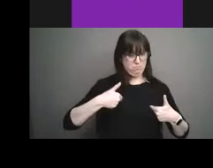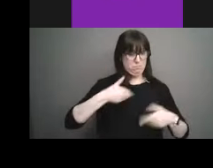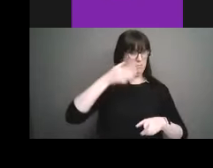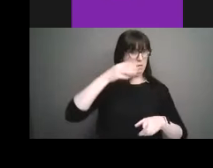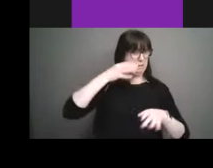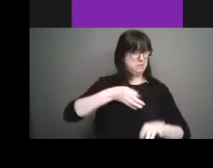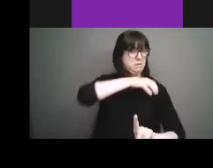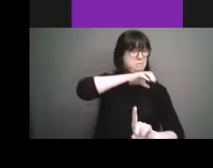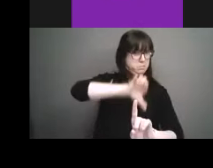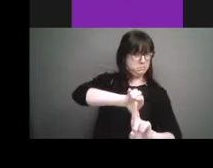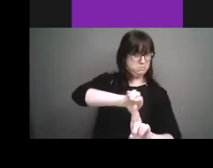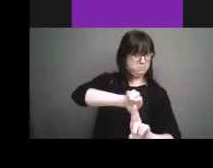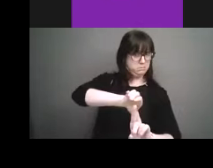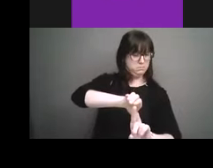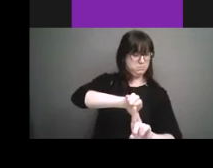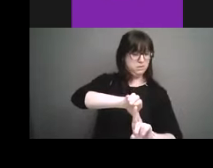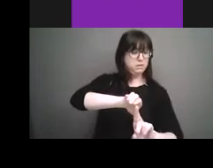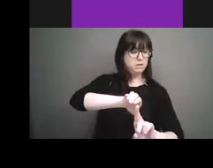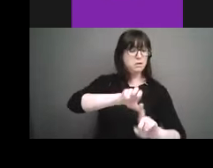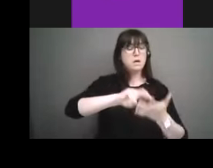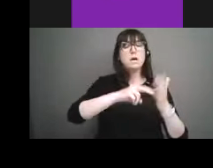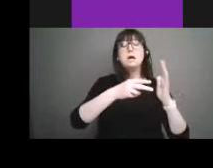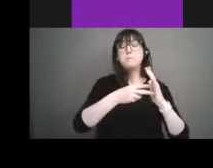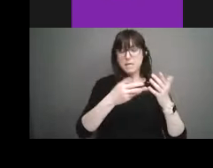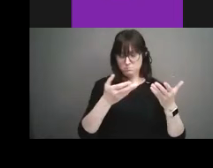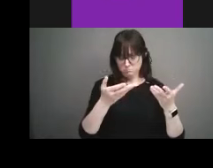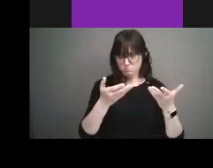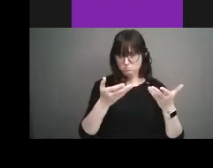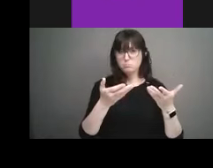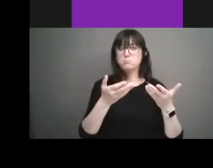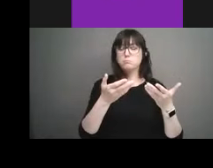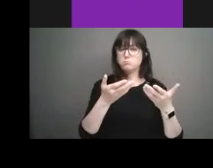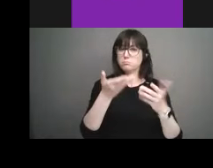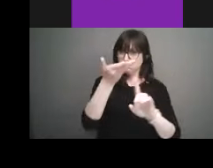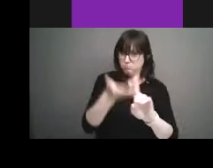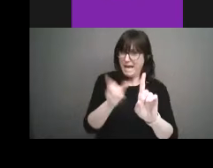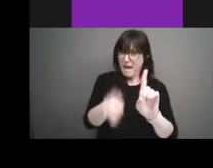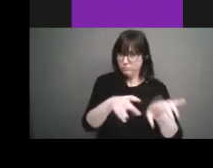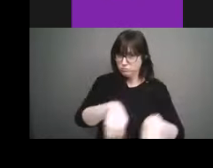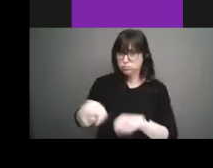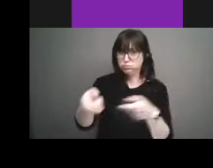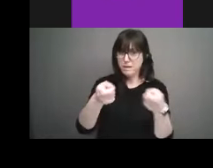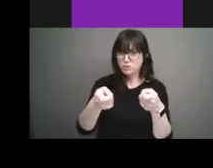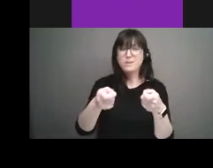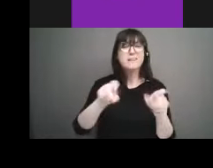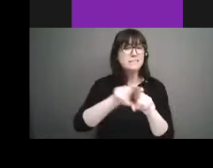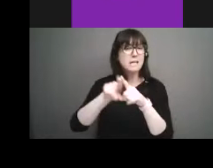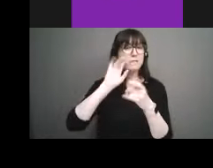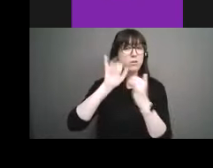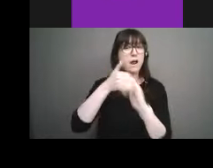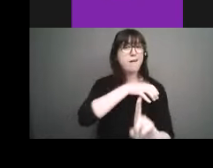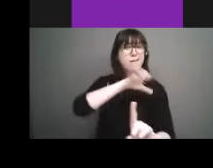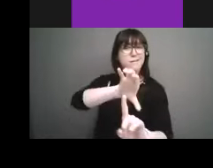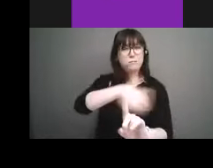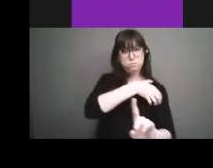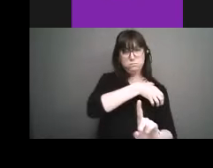for property, you need to be capable of doing so. And that holds true for revoking a power as well.